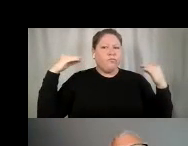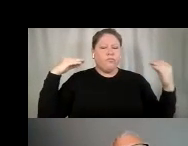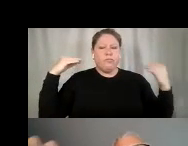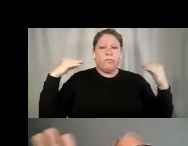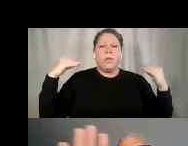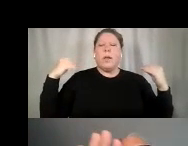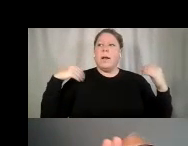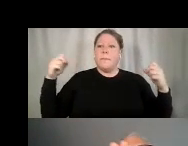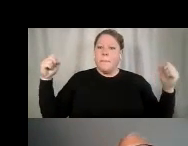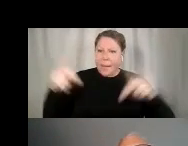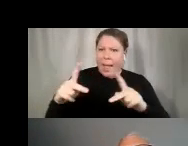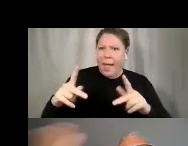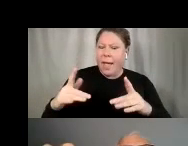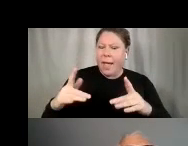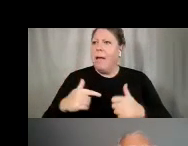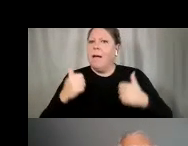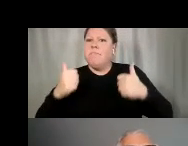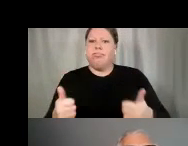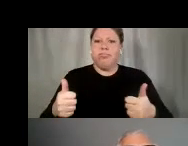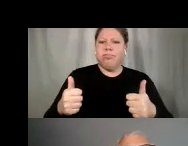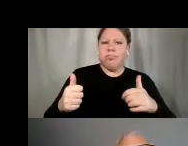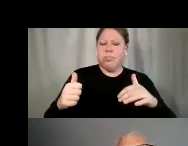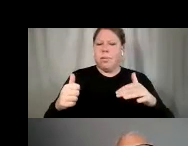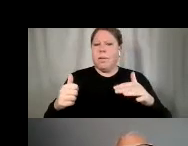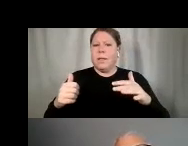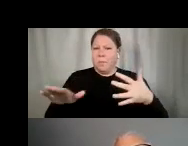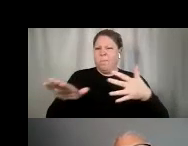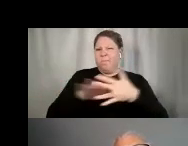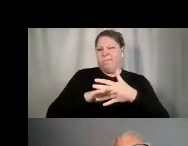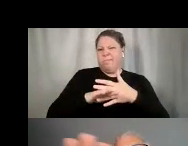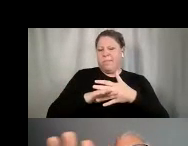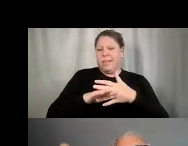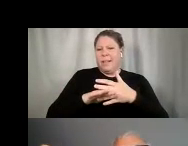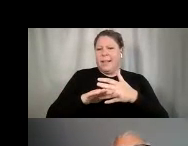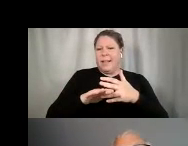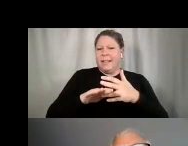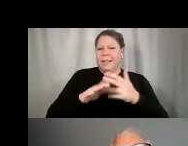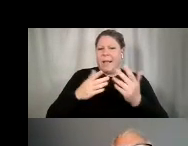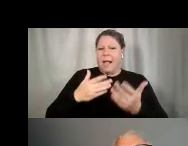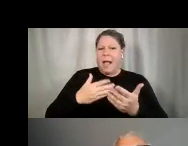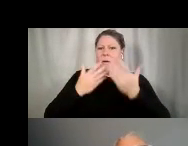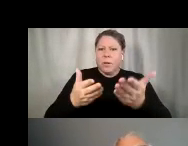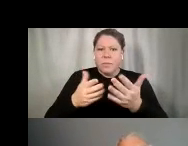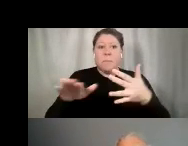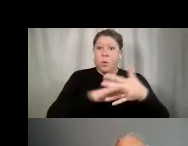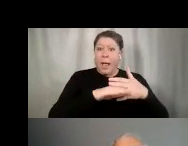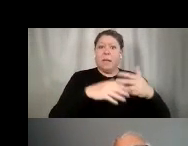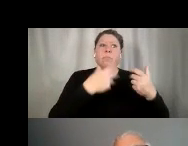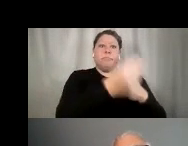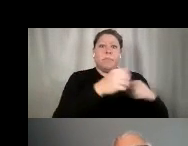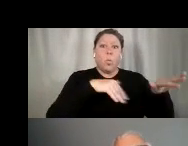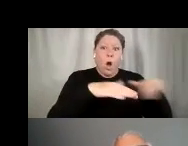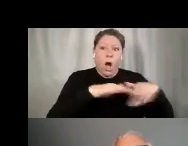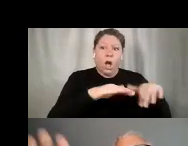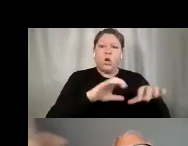fresh eyes and you're giving the group a break, I would recommend that you do have them go for a walk or do something that's